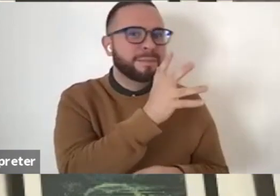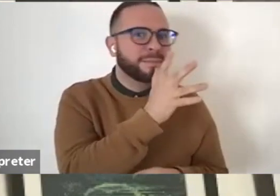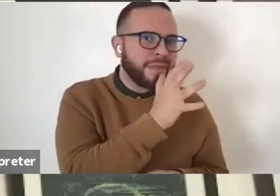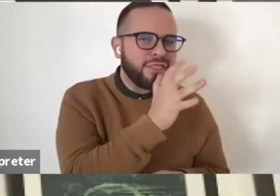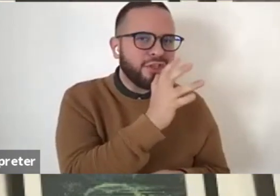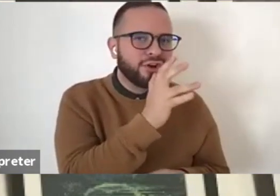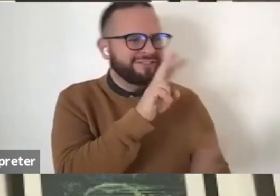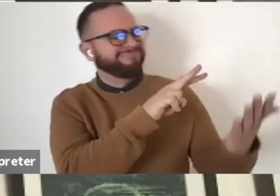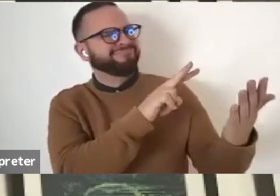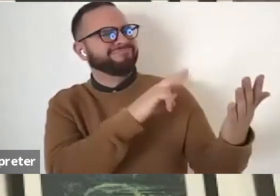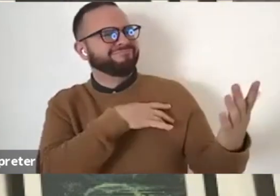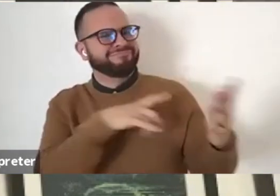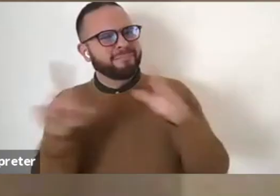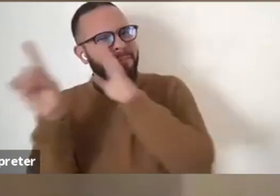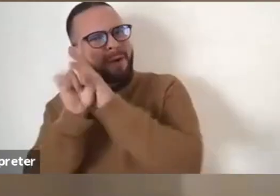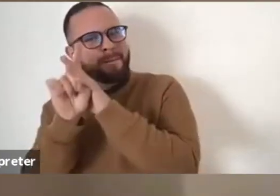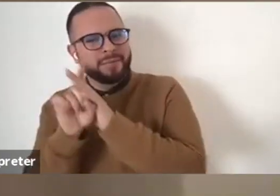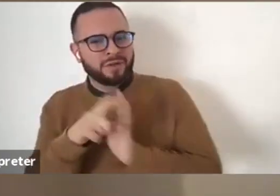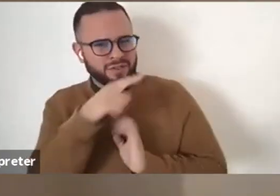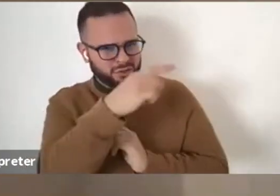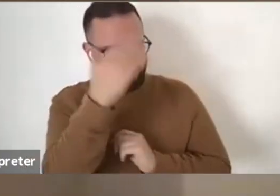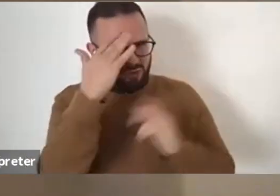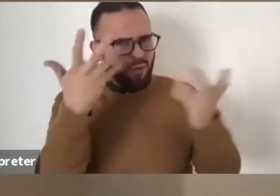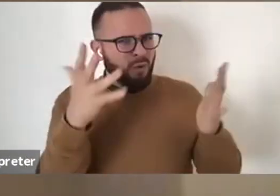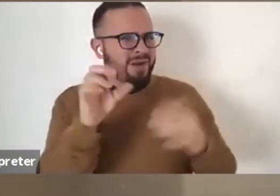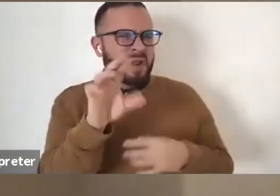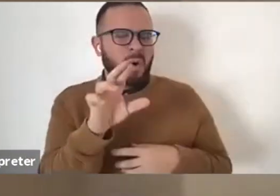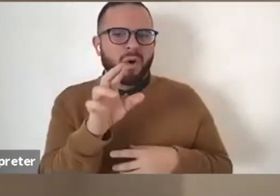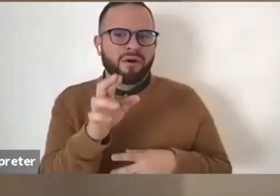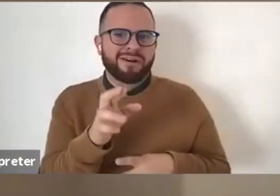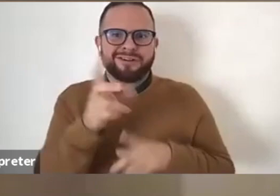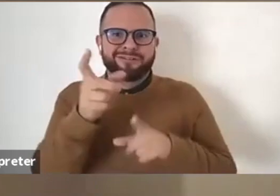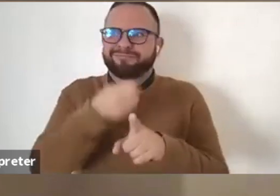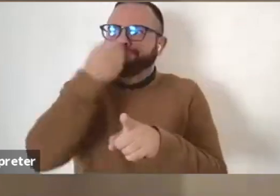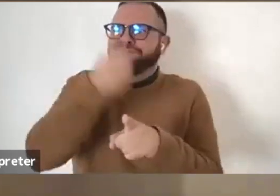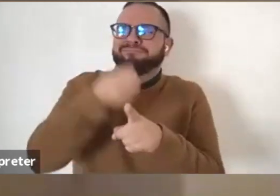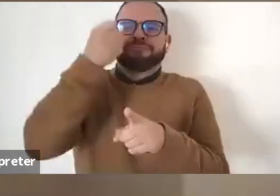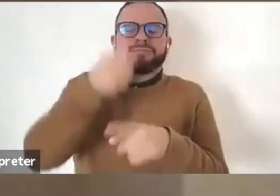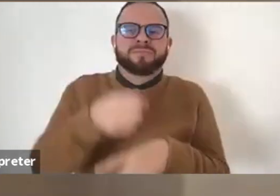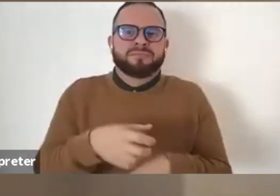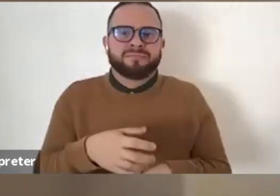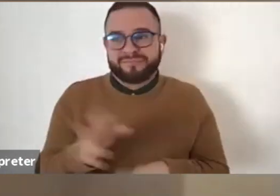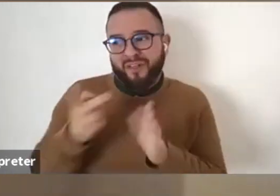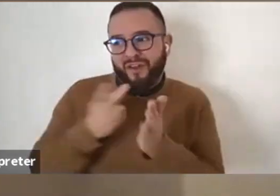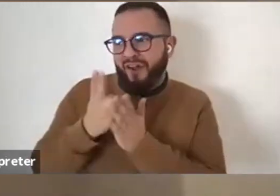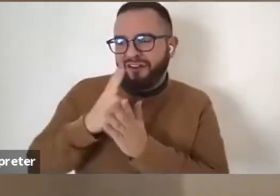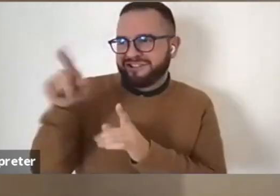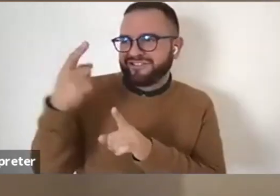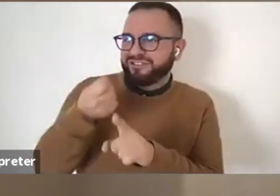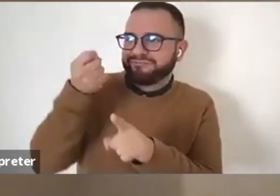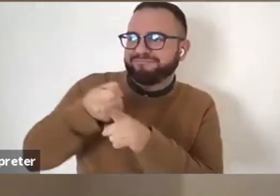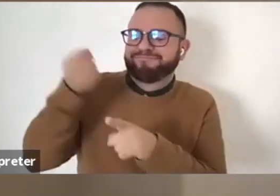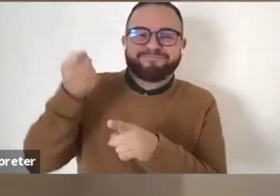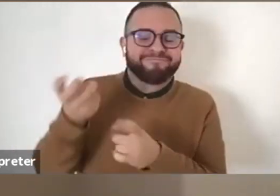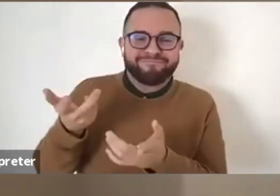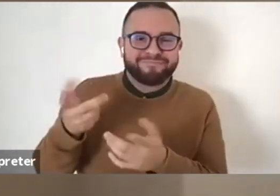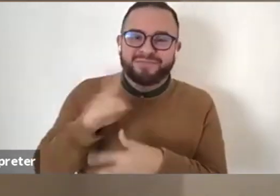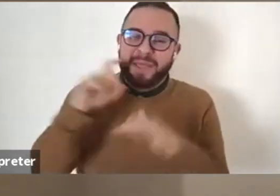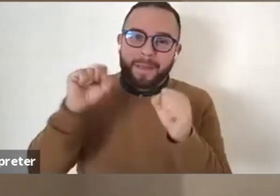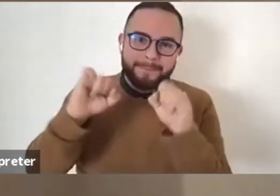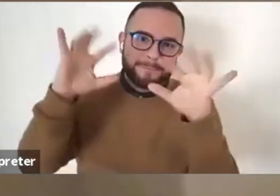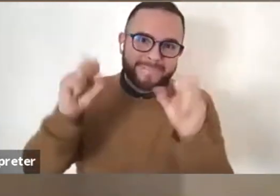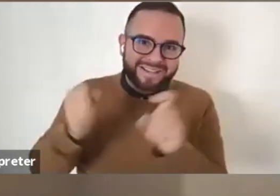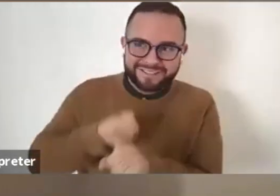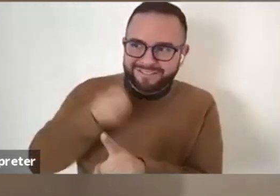a coincidence? I must say it's a coincidence. It's a coincidence, but it's an amazing coincidence, kind of, because